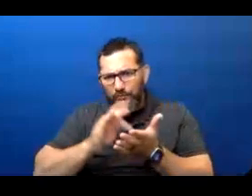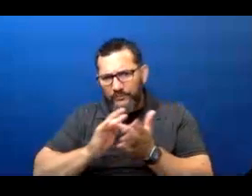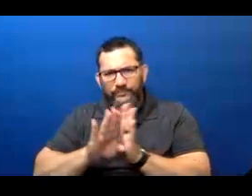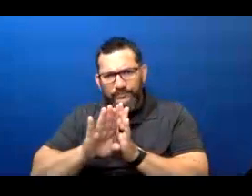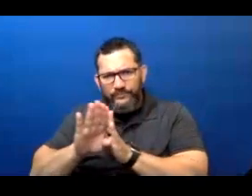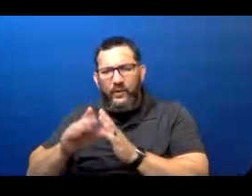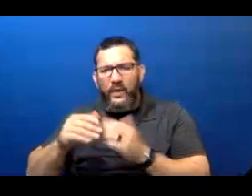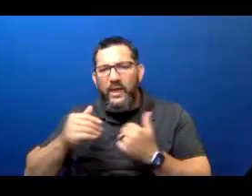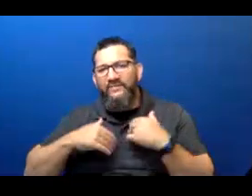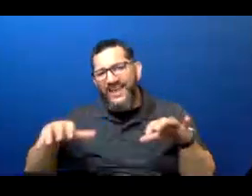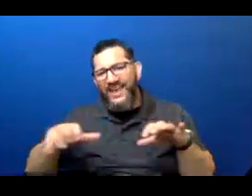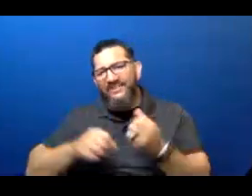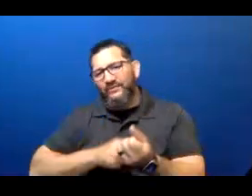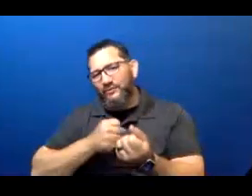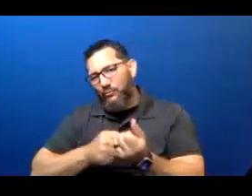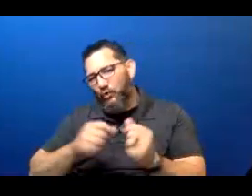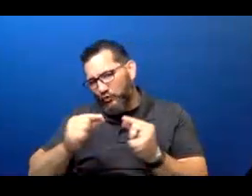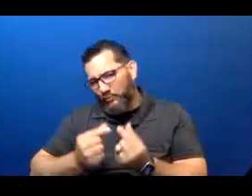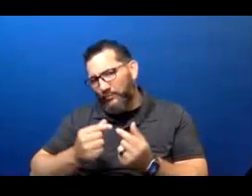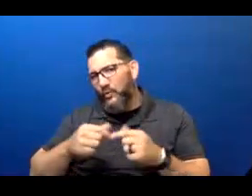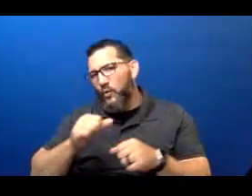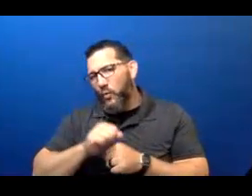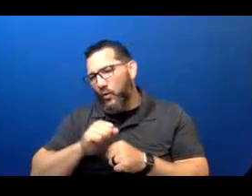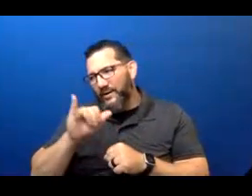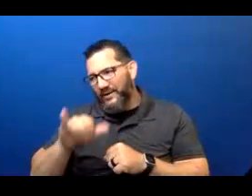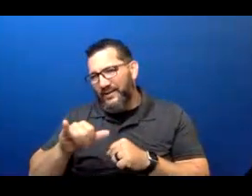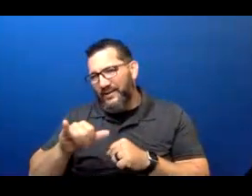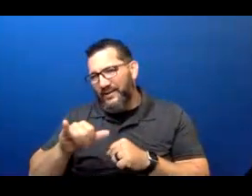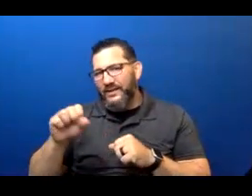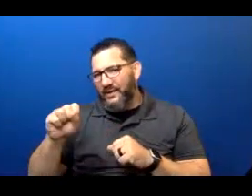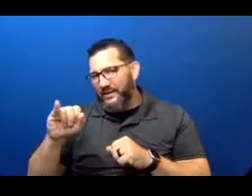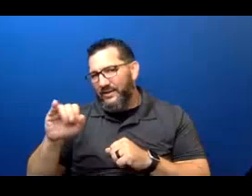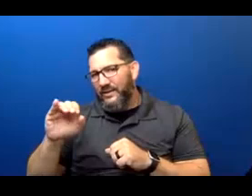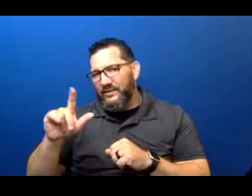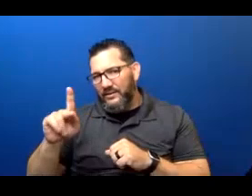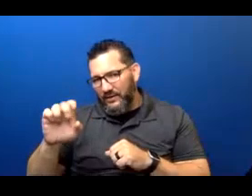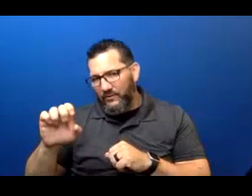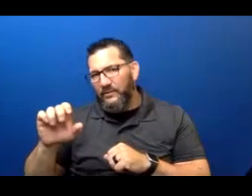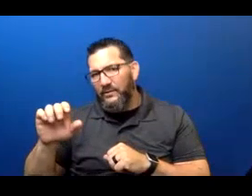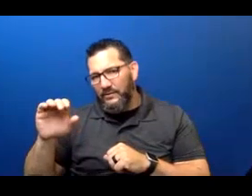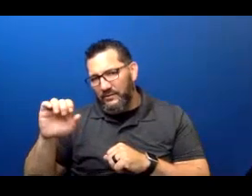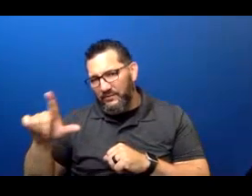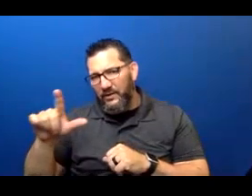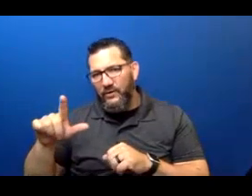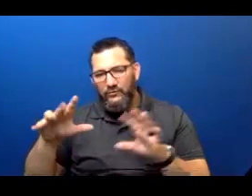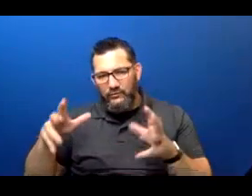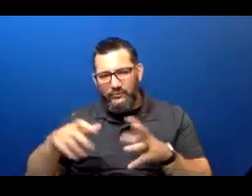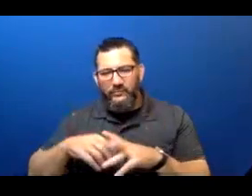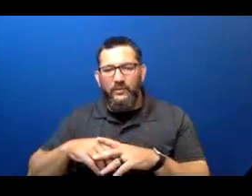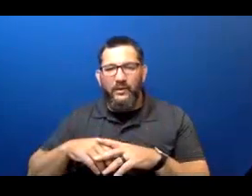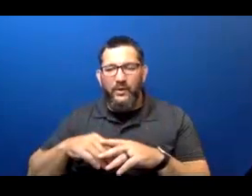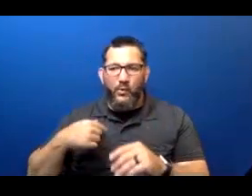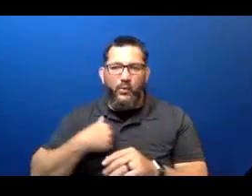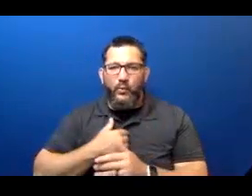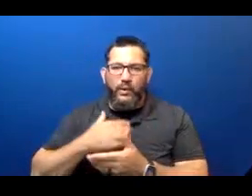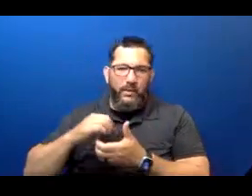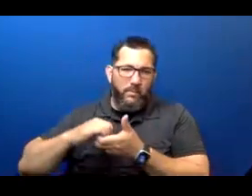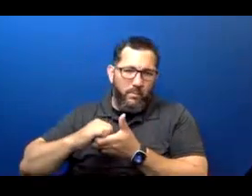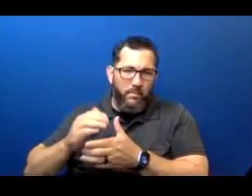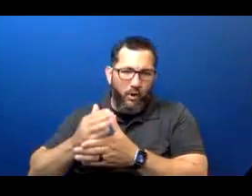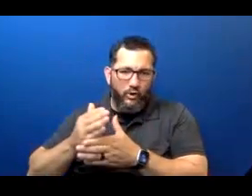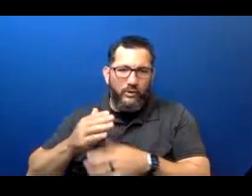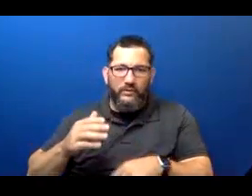very active support group that does work in that space, and we were able to partner with them. And the actionable outcomes